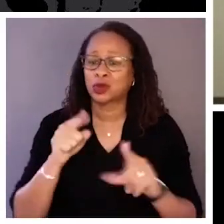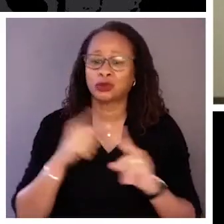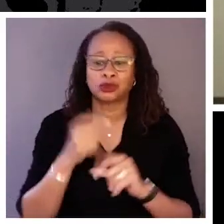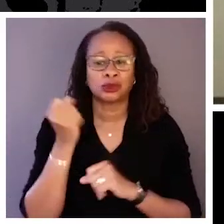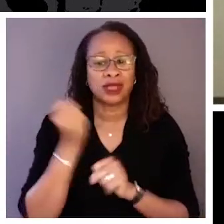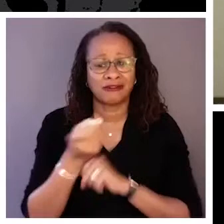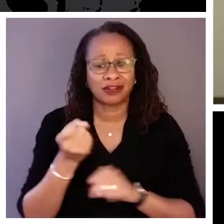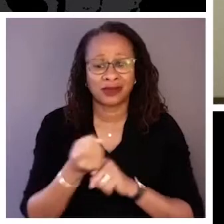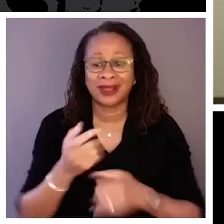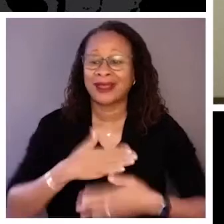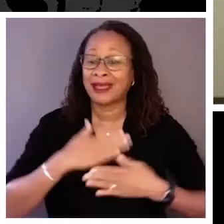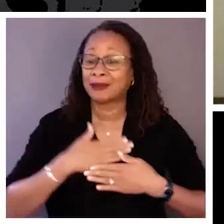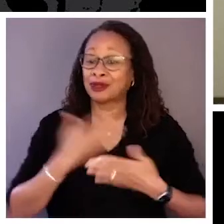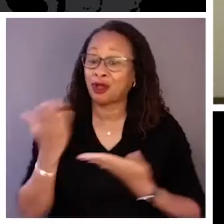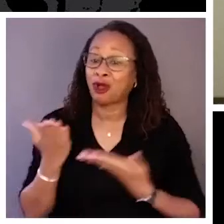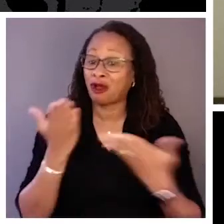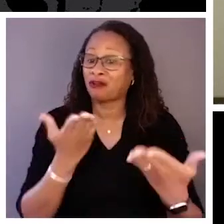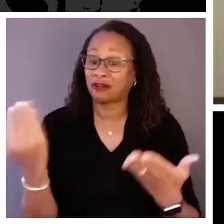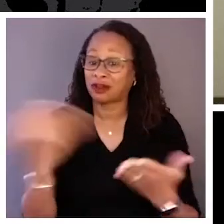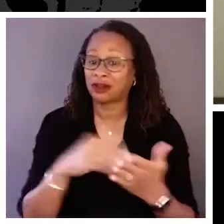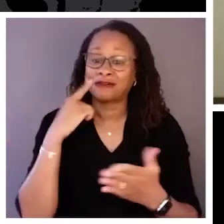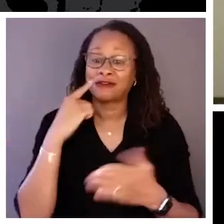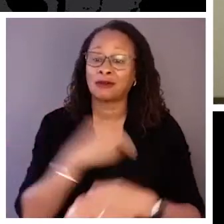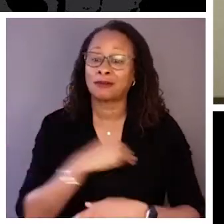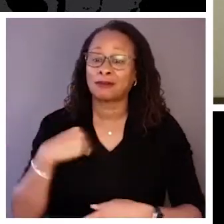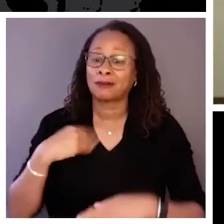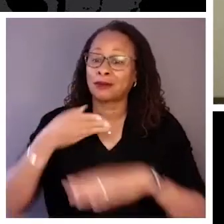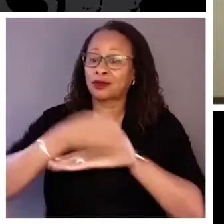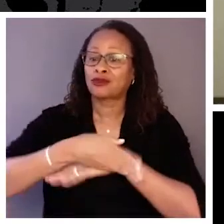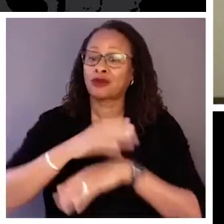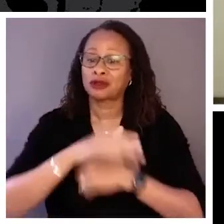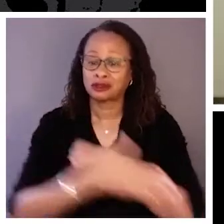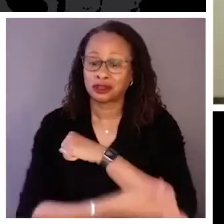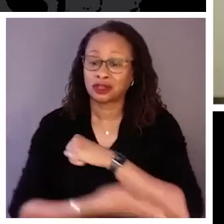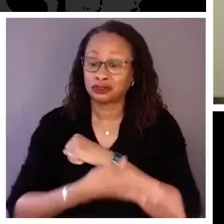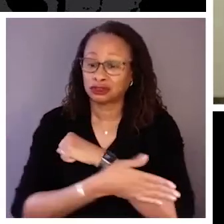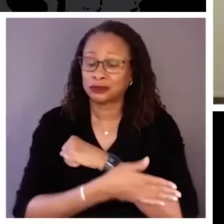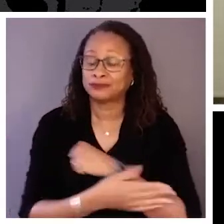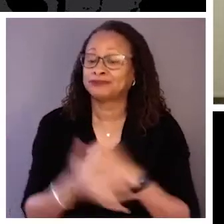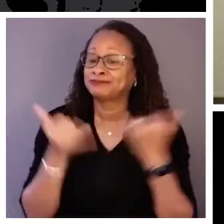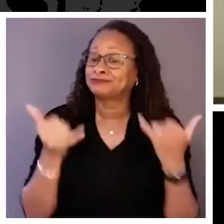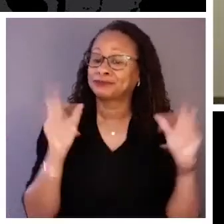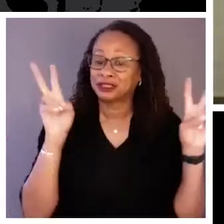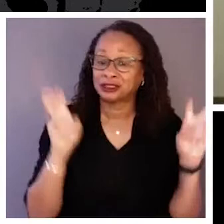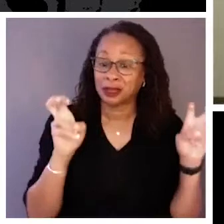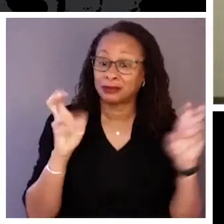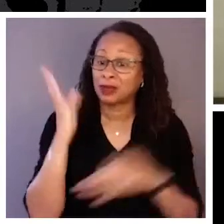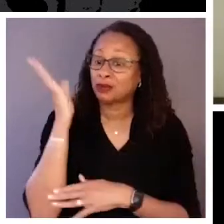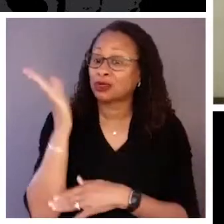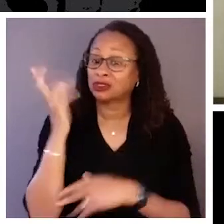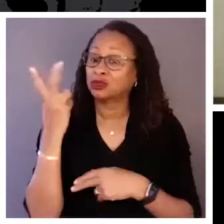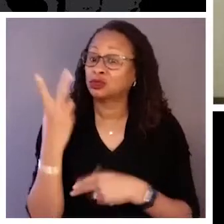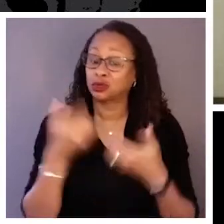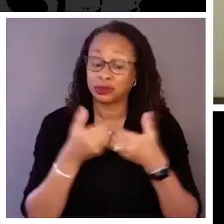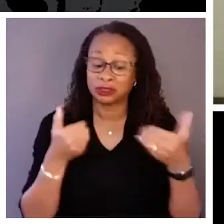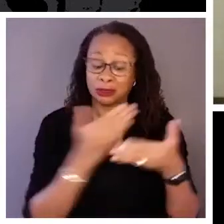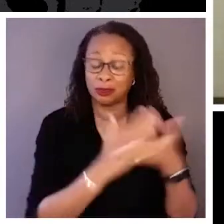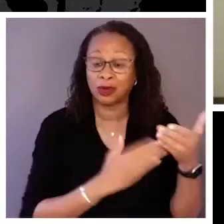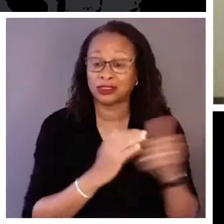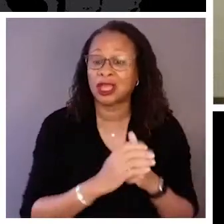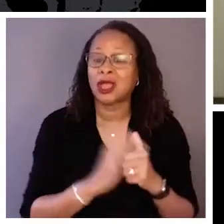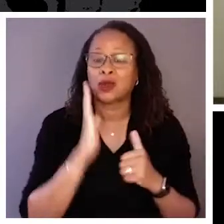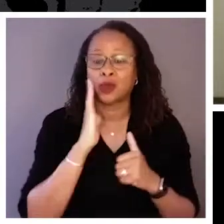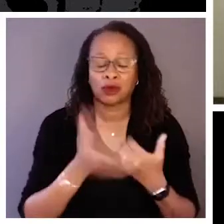offer this again for our members across the country. Today's topic, presented in two parts, will cover a wealth, pun intended,